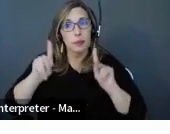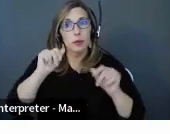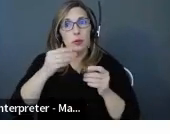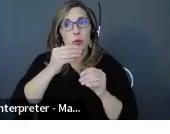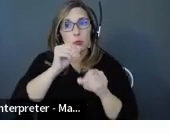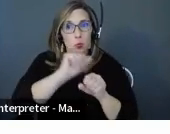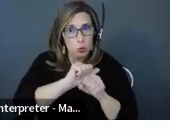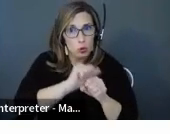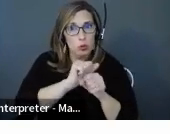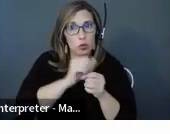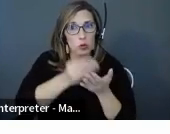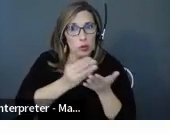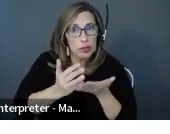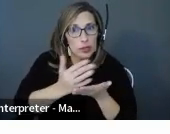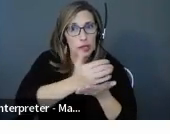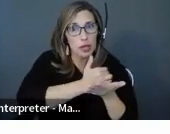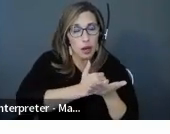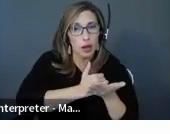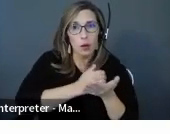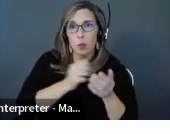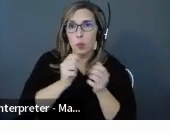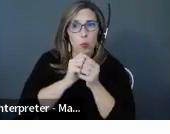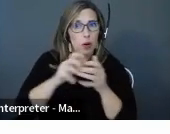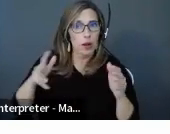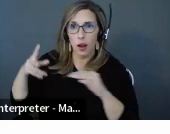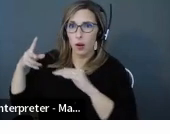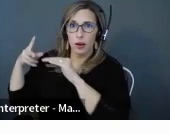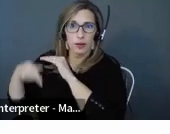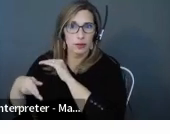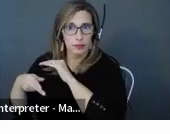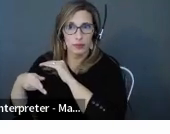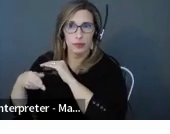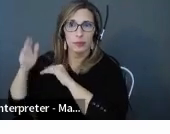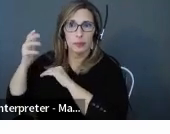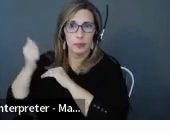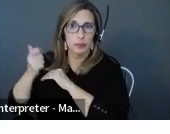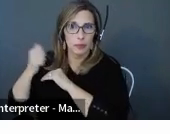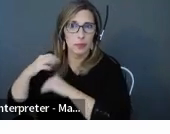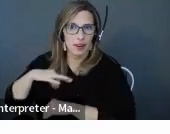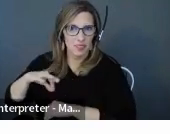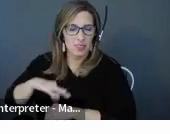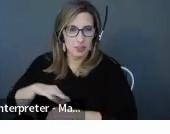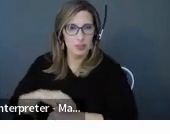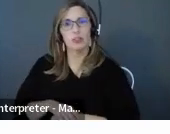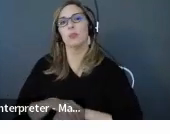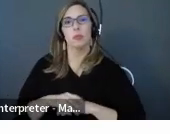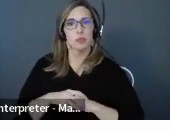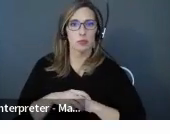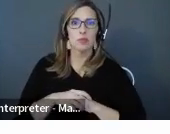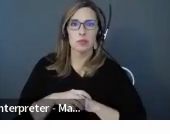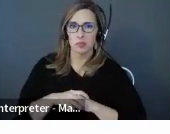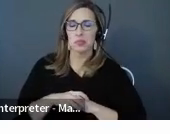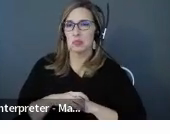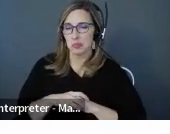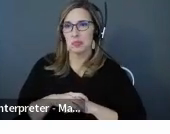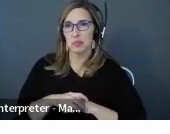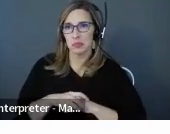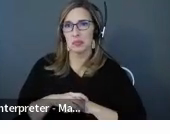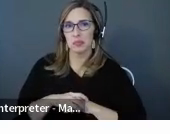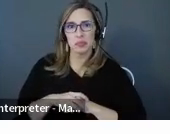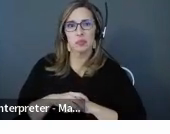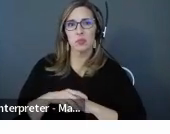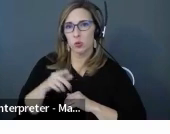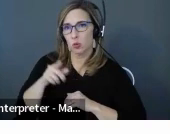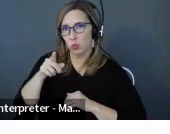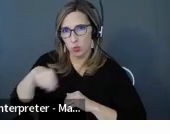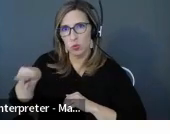income without putting their Medicaid benefits in jeopardy. So you can see that income